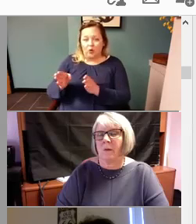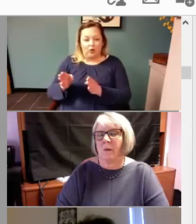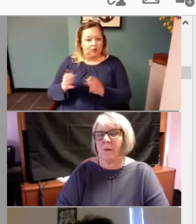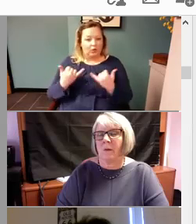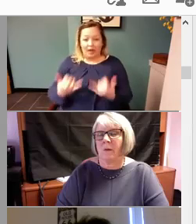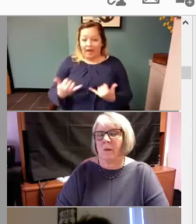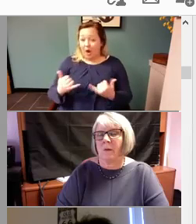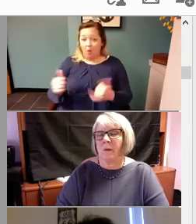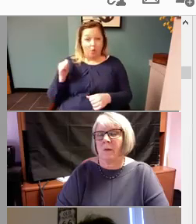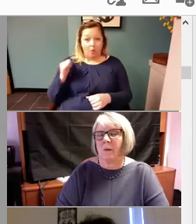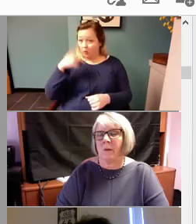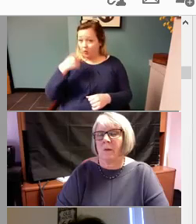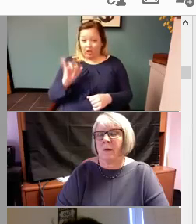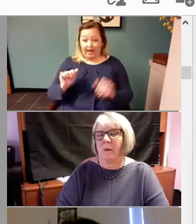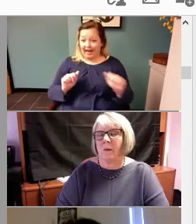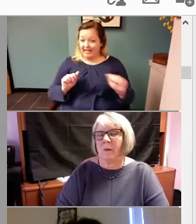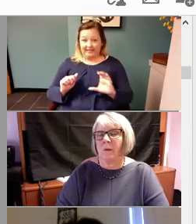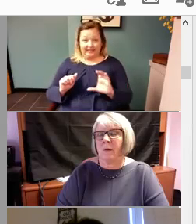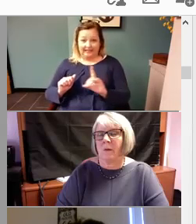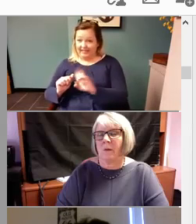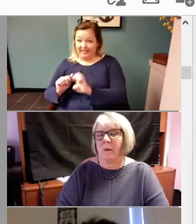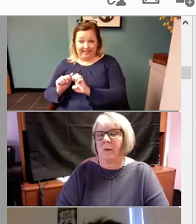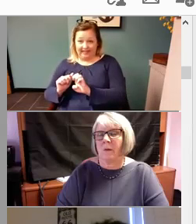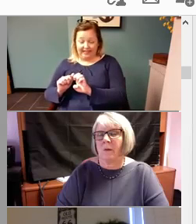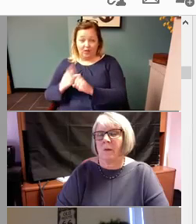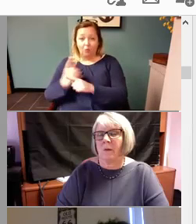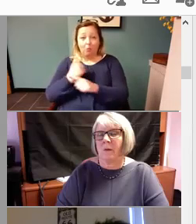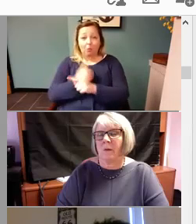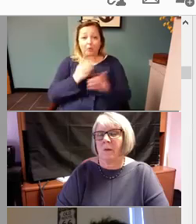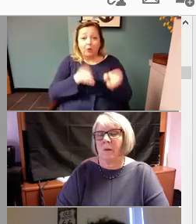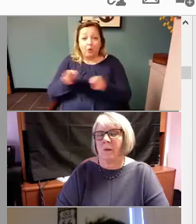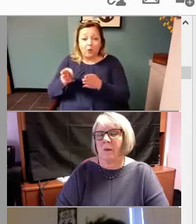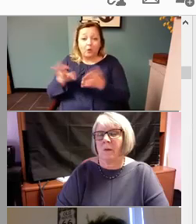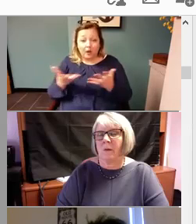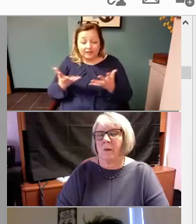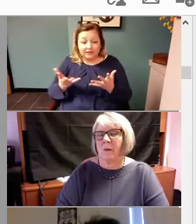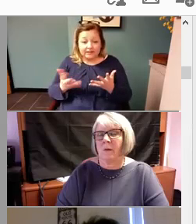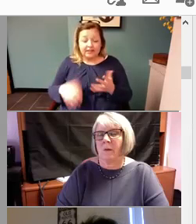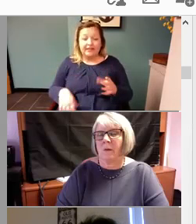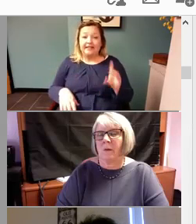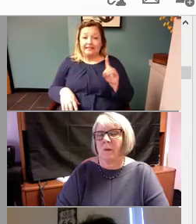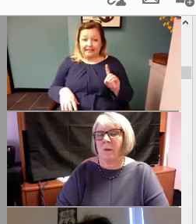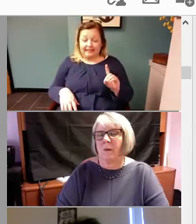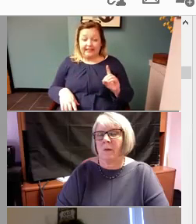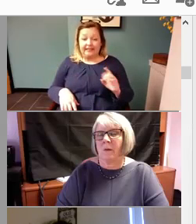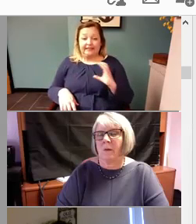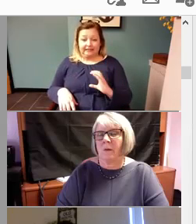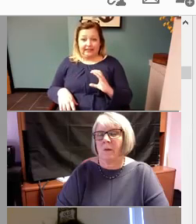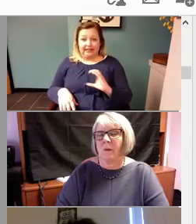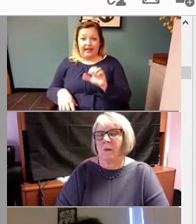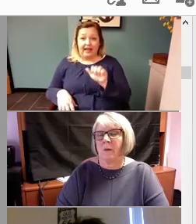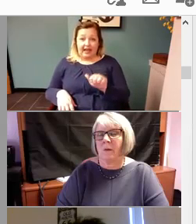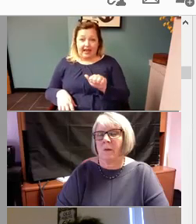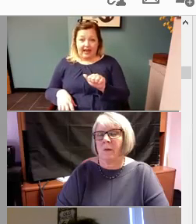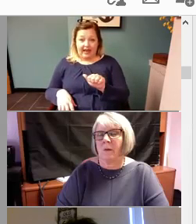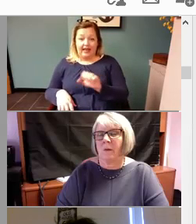it should be D, then followed by that C, then followed by that A, then followed by that it should be E. Does